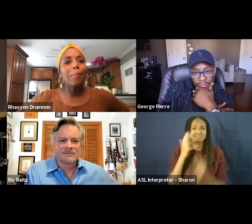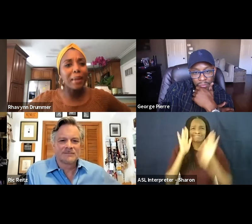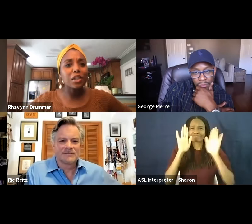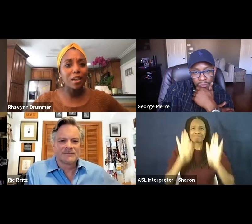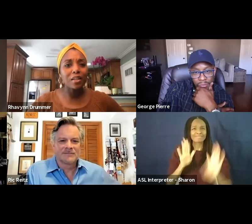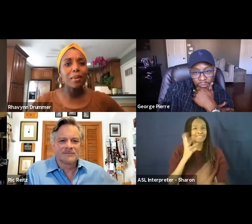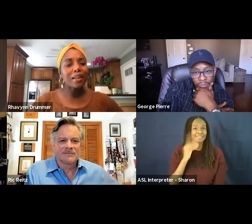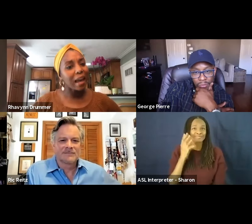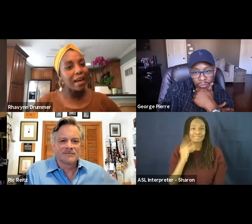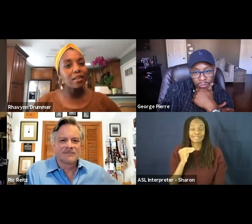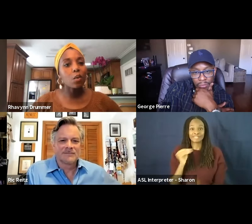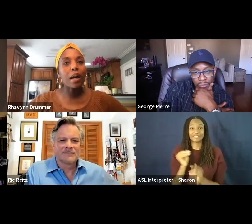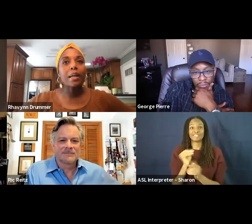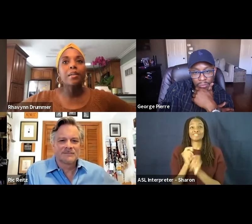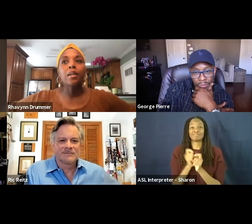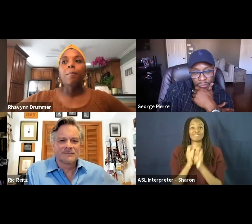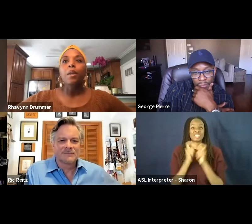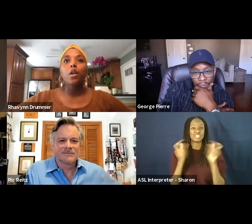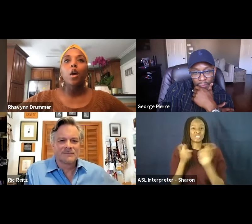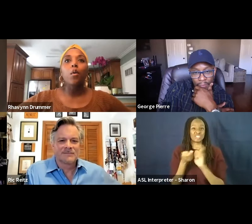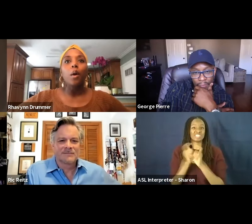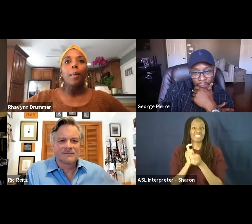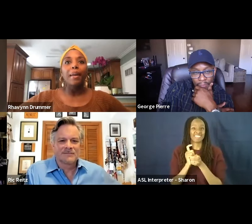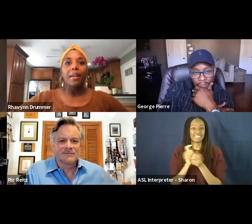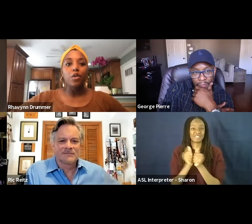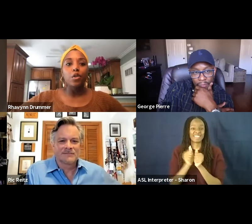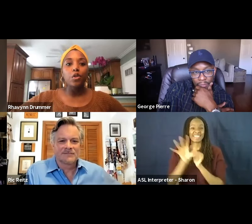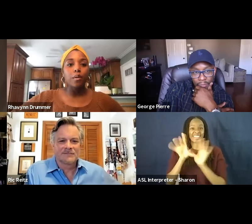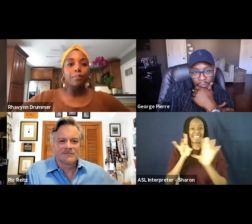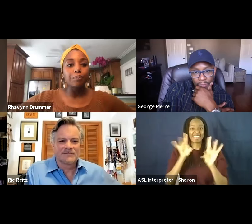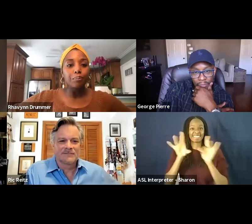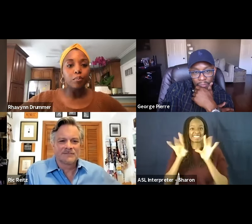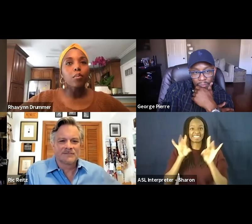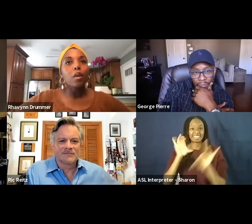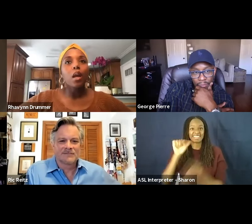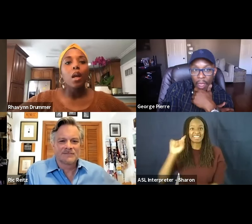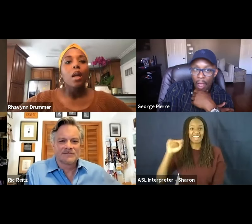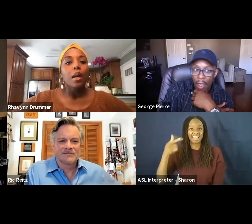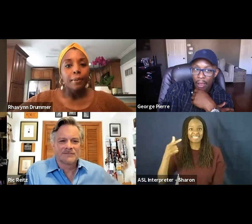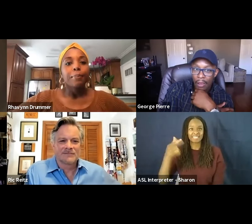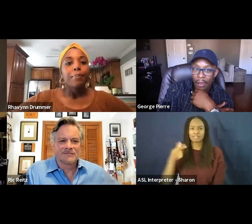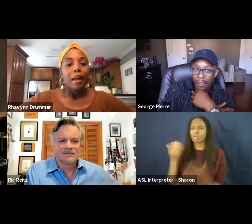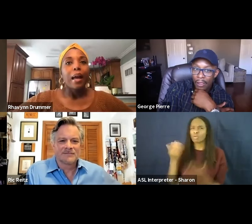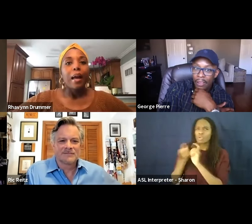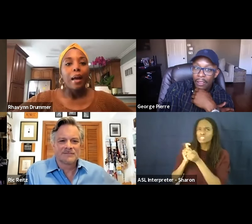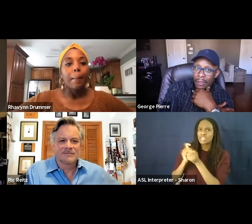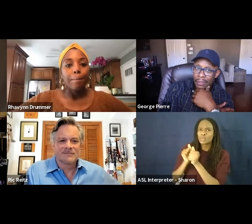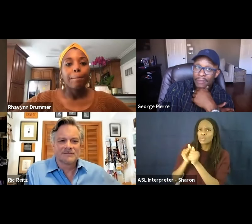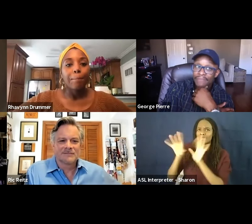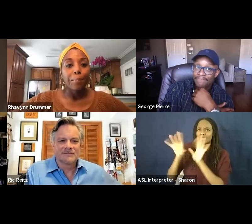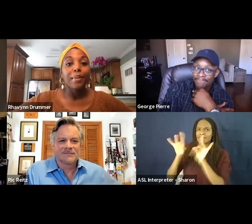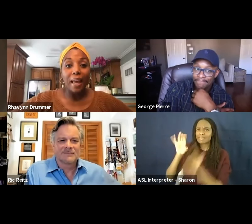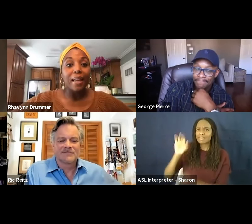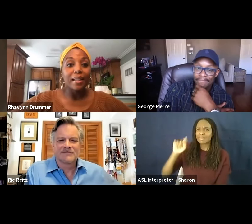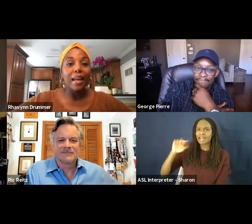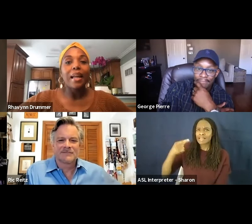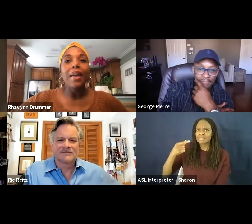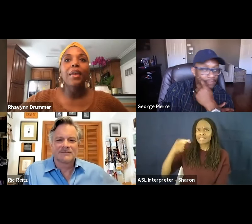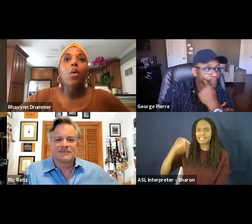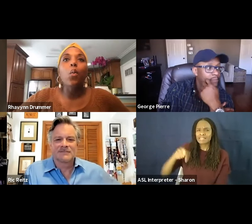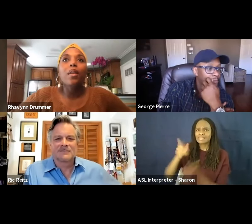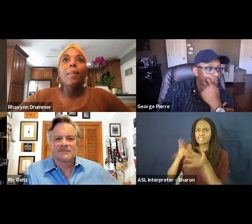been a big adjustment casting wise, you know, making What's sure- changed? What's changed casting wise? This is important for us. Yes,